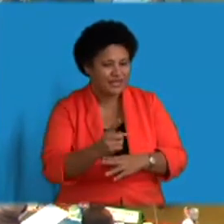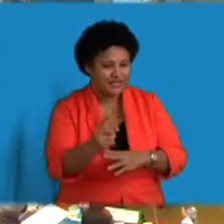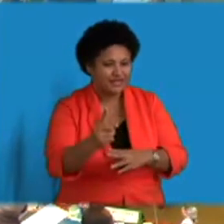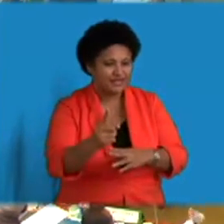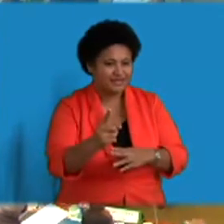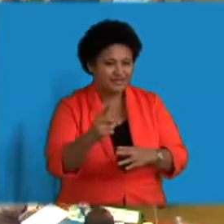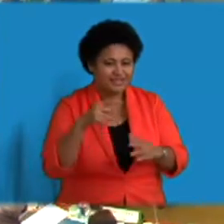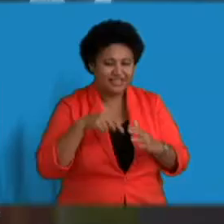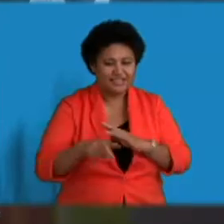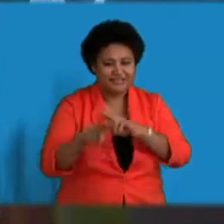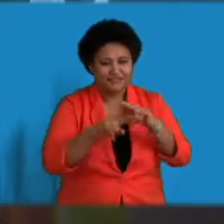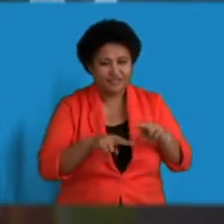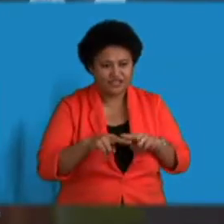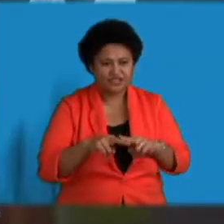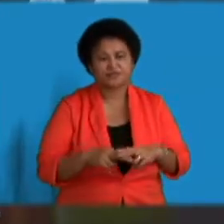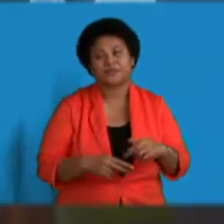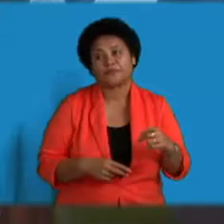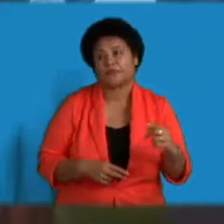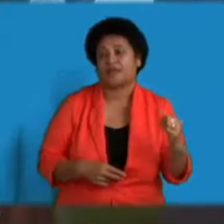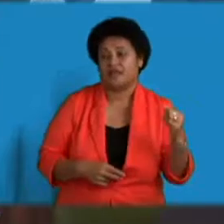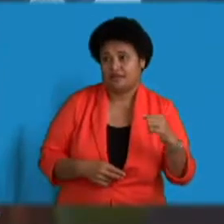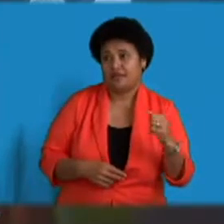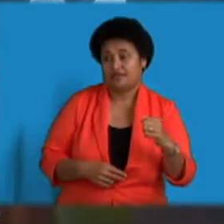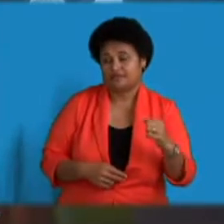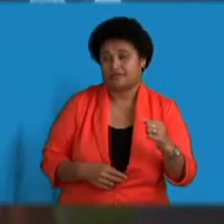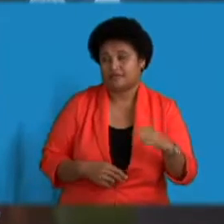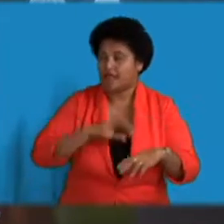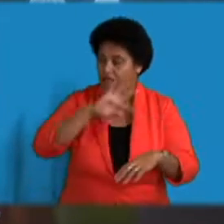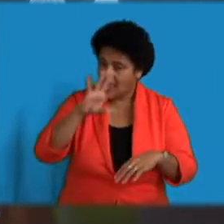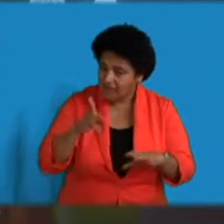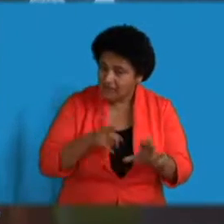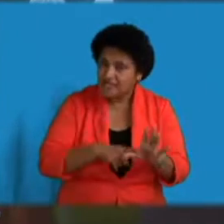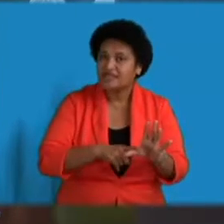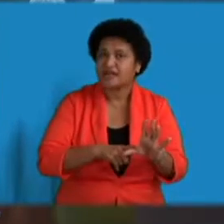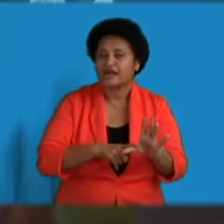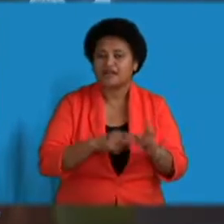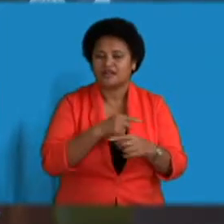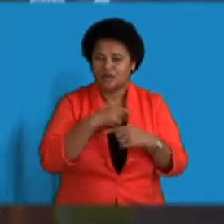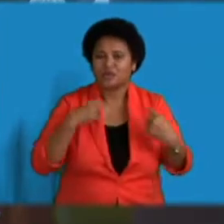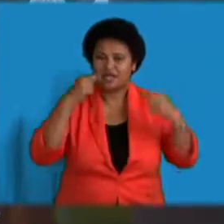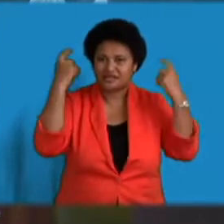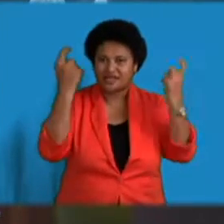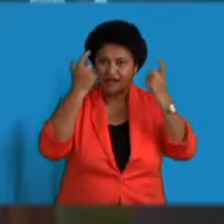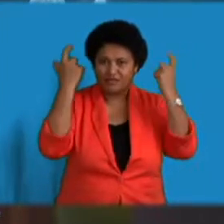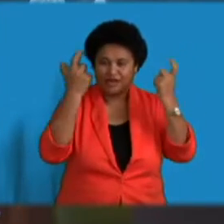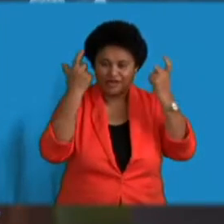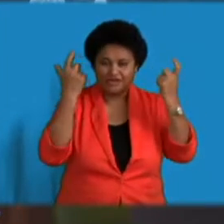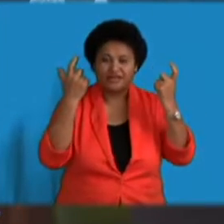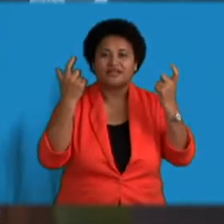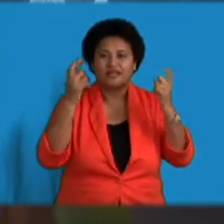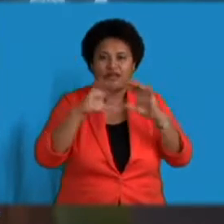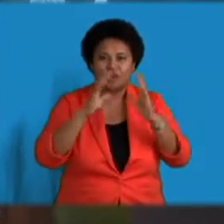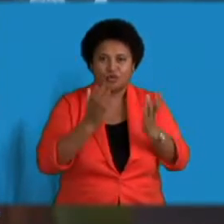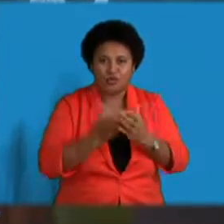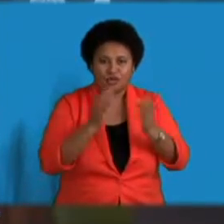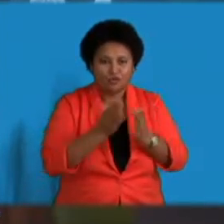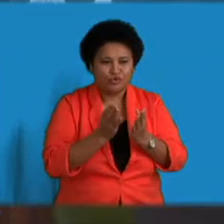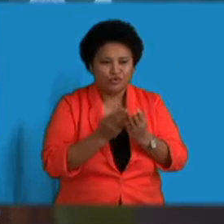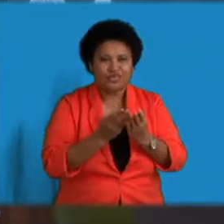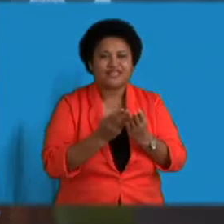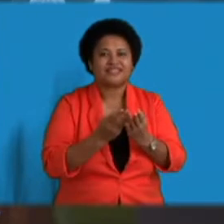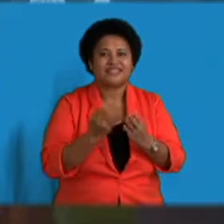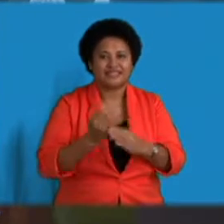Minister. Yes, Madam Speaker. Every year we celebrate that throughout Fiji, and in addition to that, we